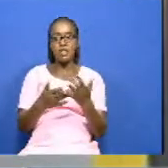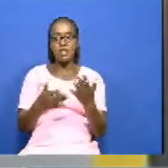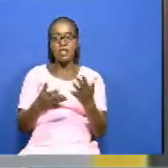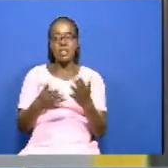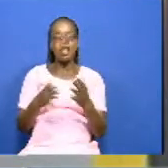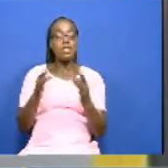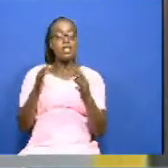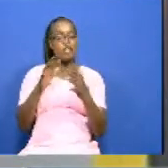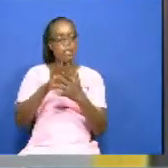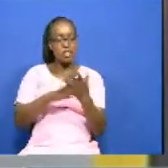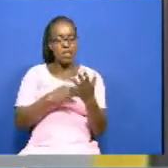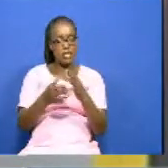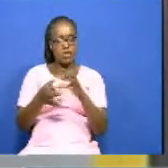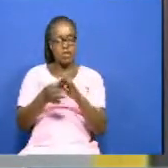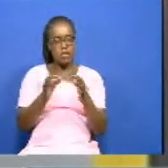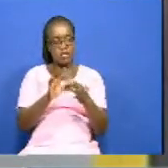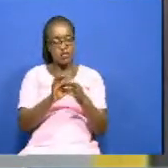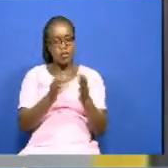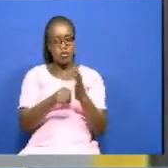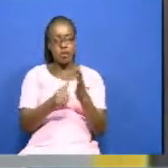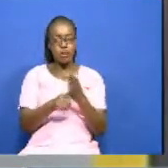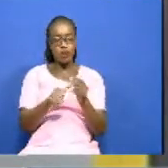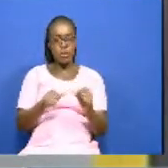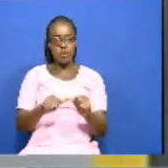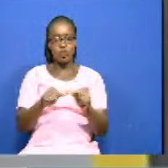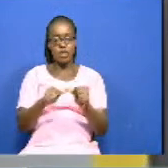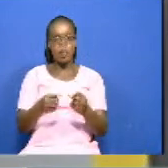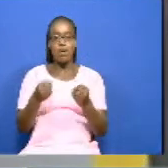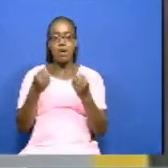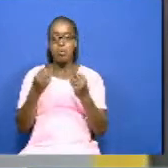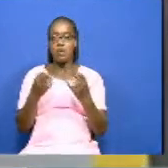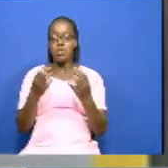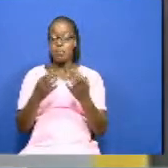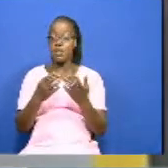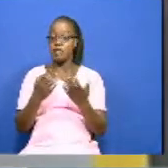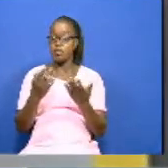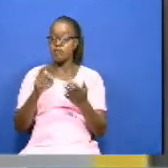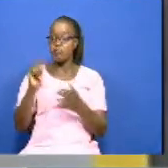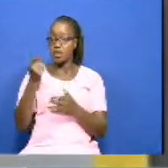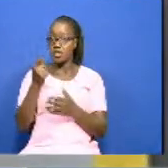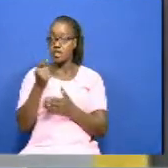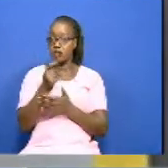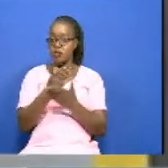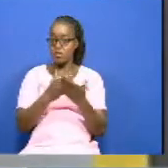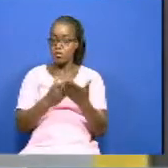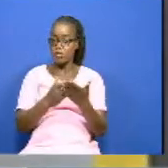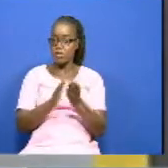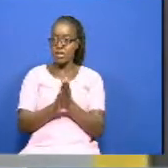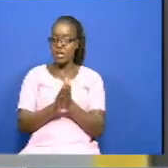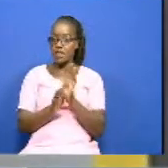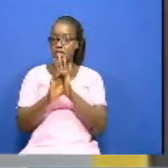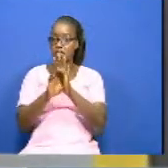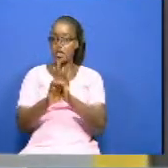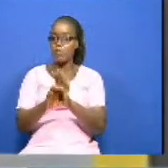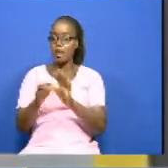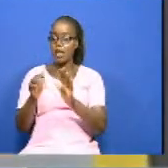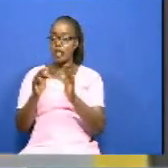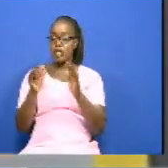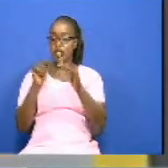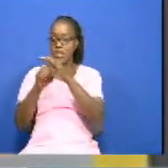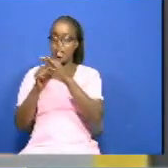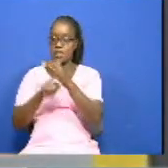connectivity continues to be a problem in many parts of Kenya. For instance, while some people were able to access